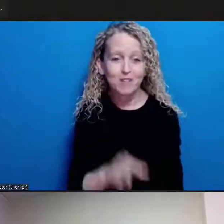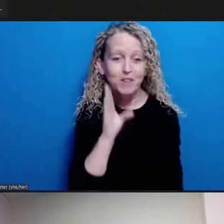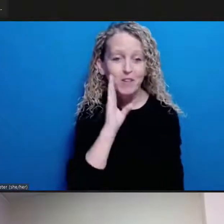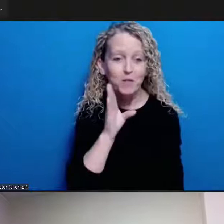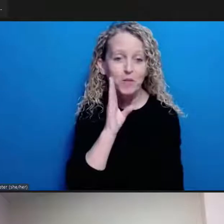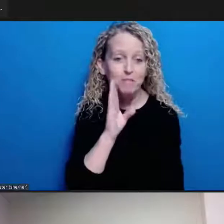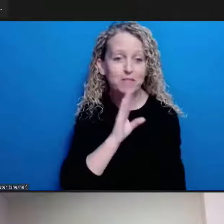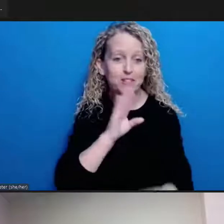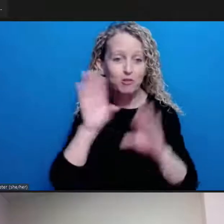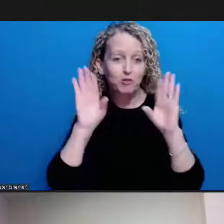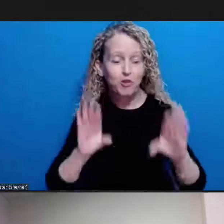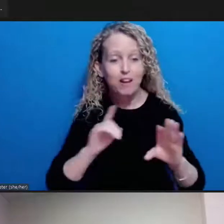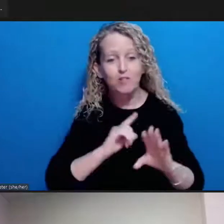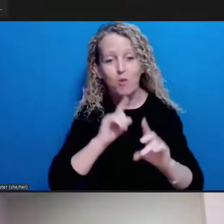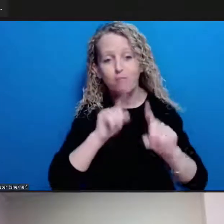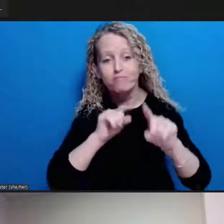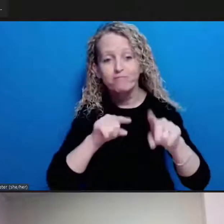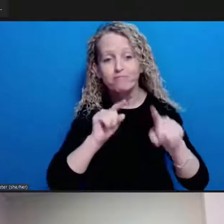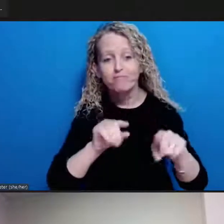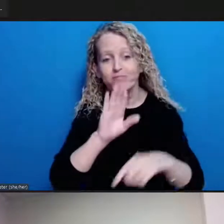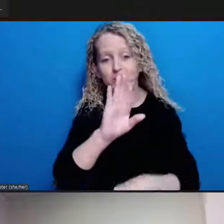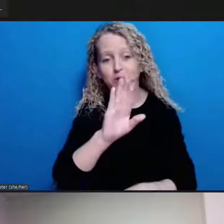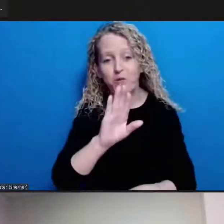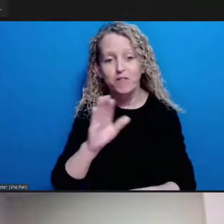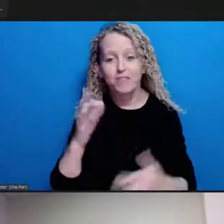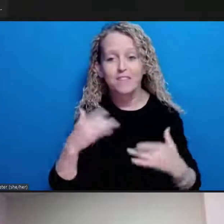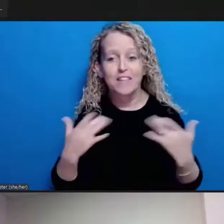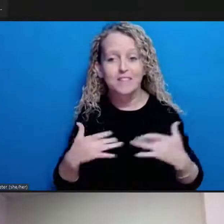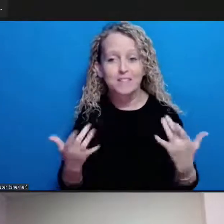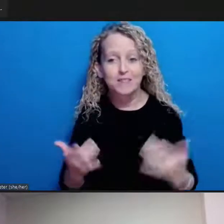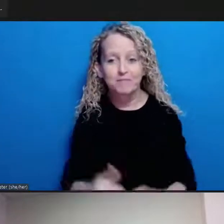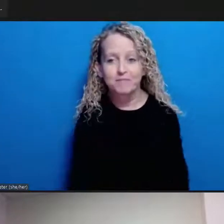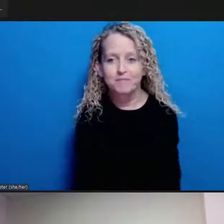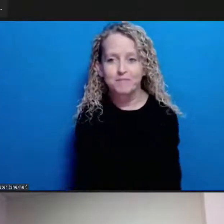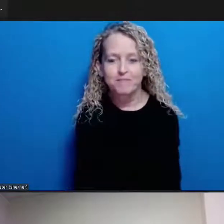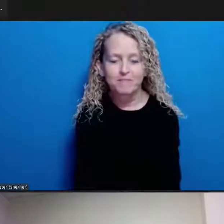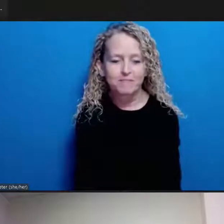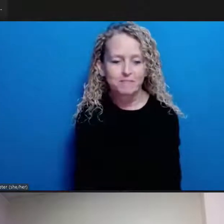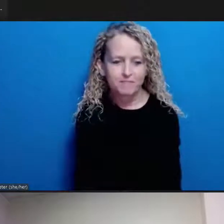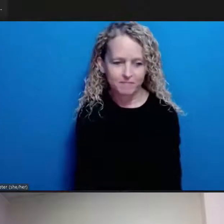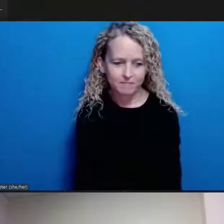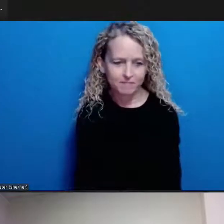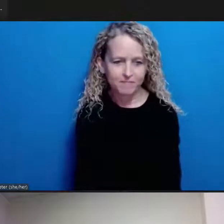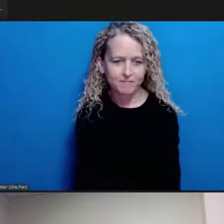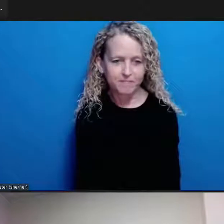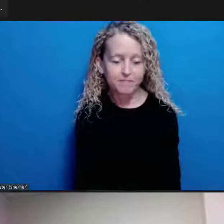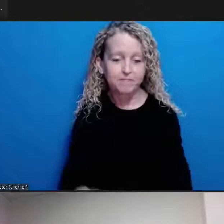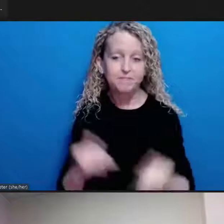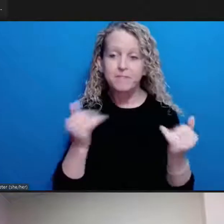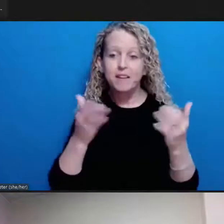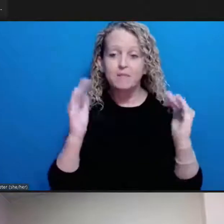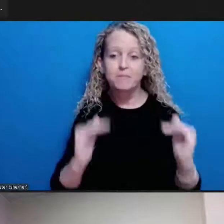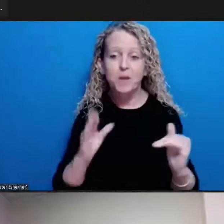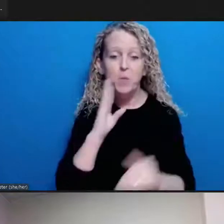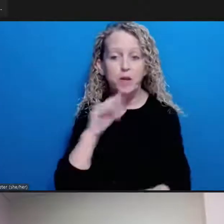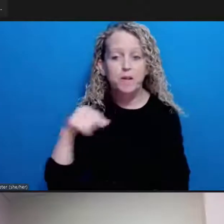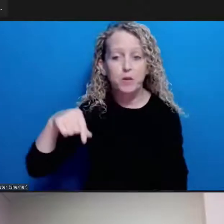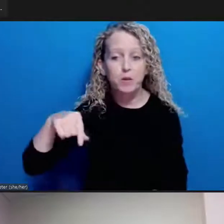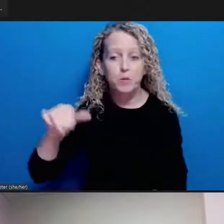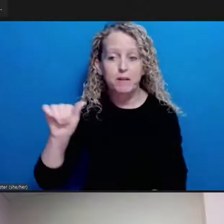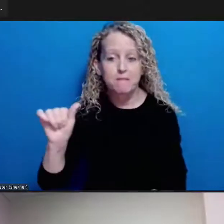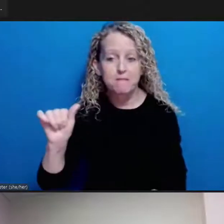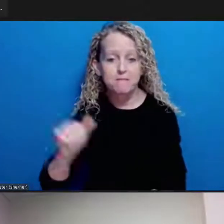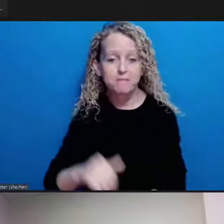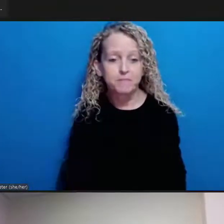to attend some of those additional events. I'm going to jump right into the questions. I do want to